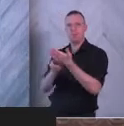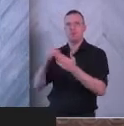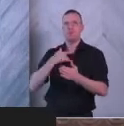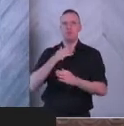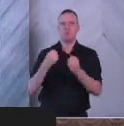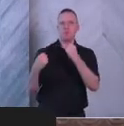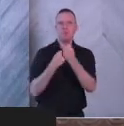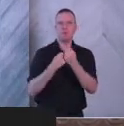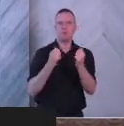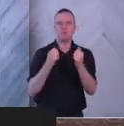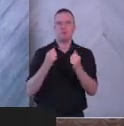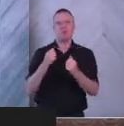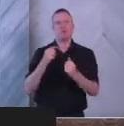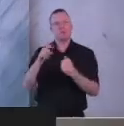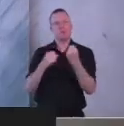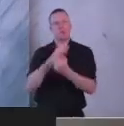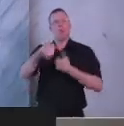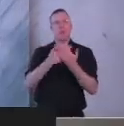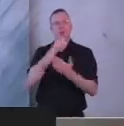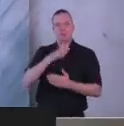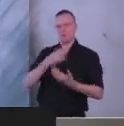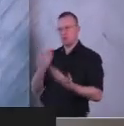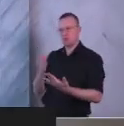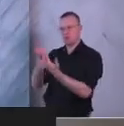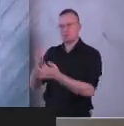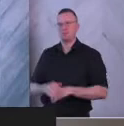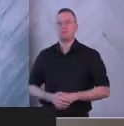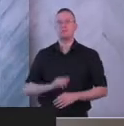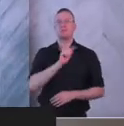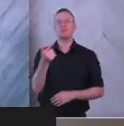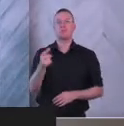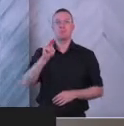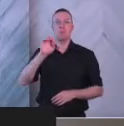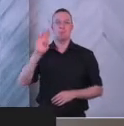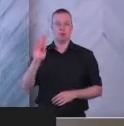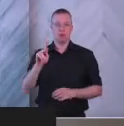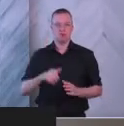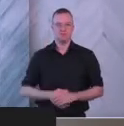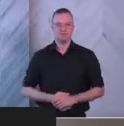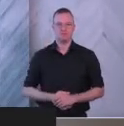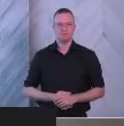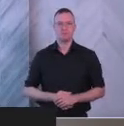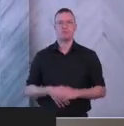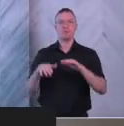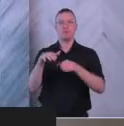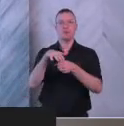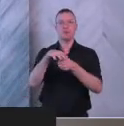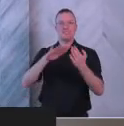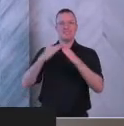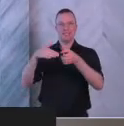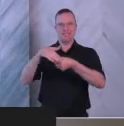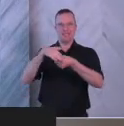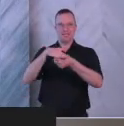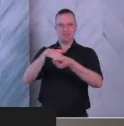women. Thank you. Thank you, Vic. All right, this question to Mark, please. So at the local level, I had